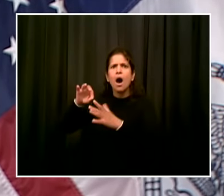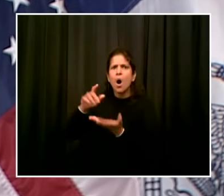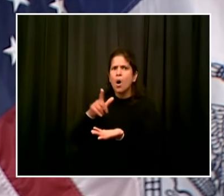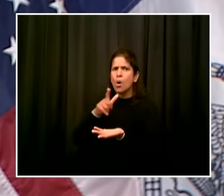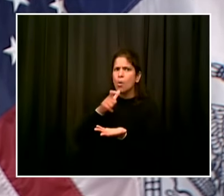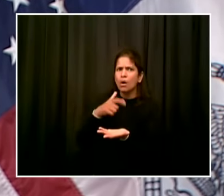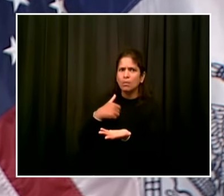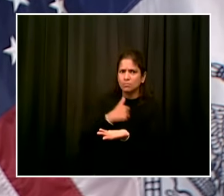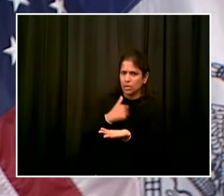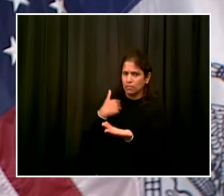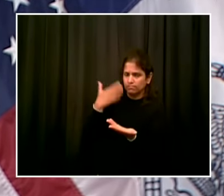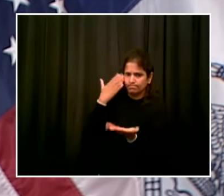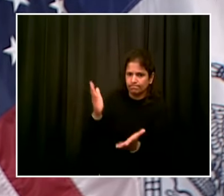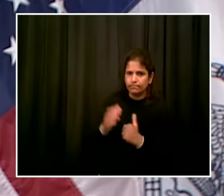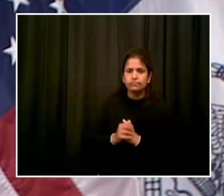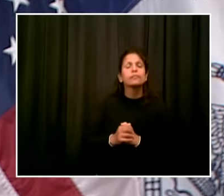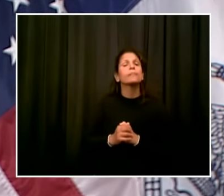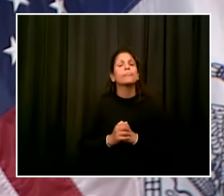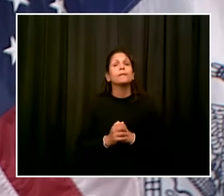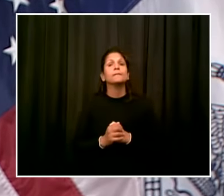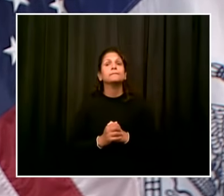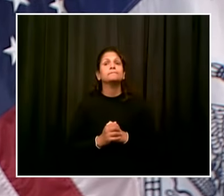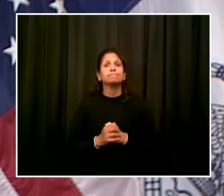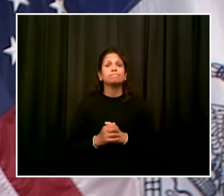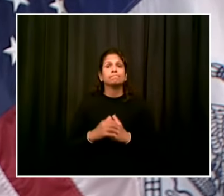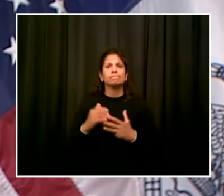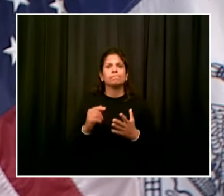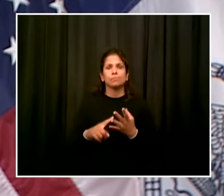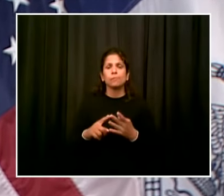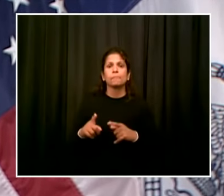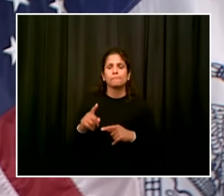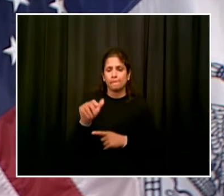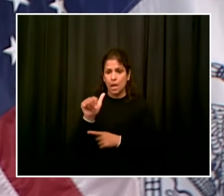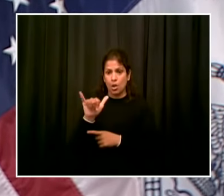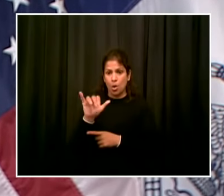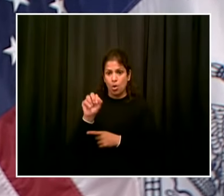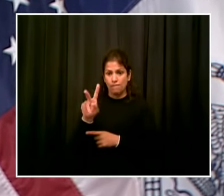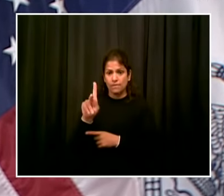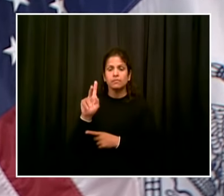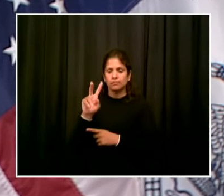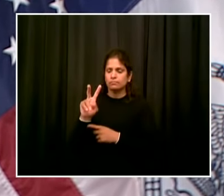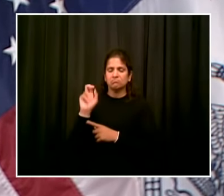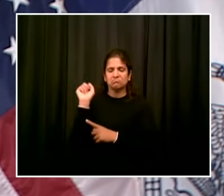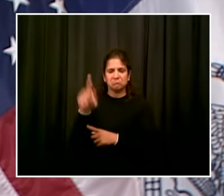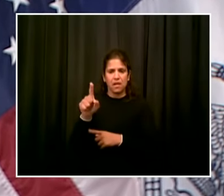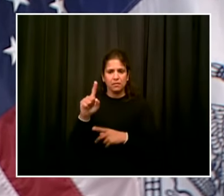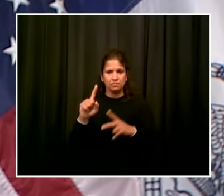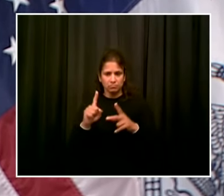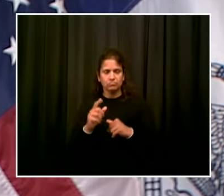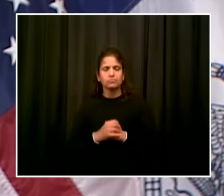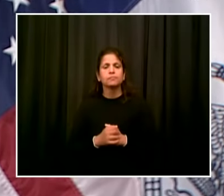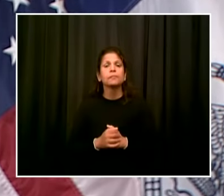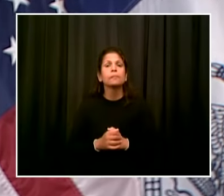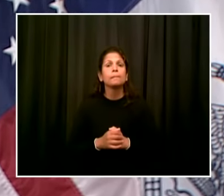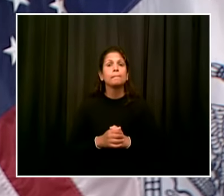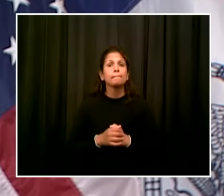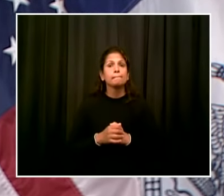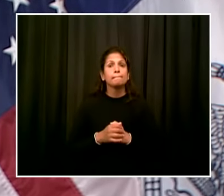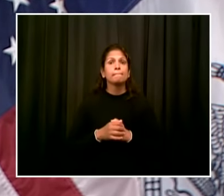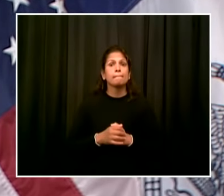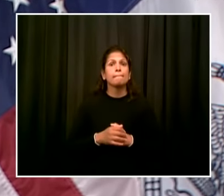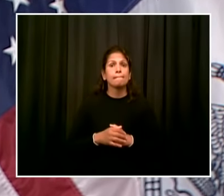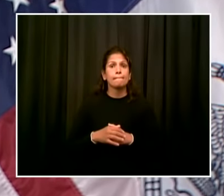And I also wanted to go back to the death of George Zepantis in Queens. He's the man